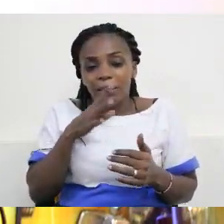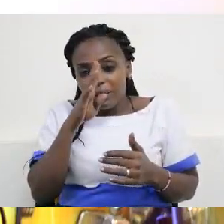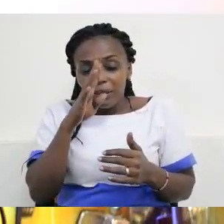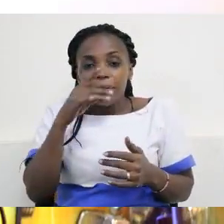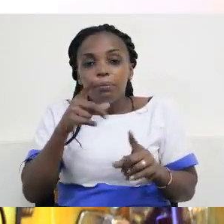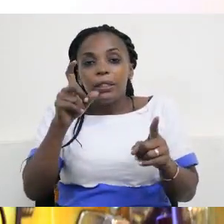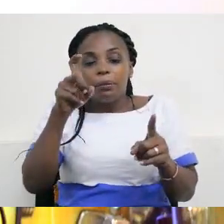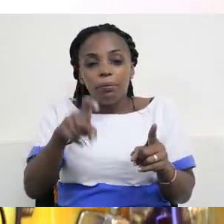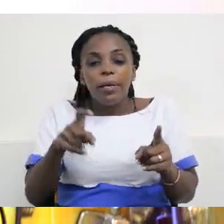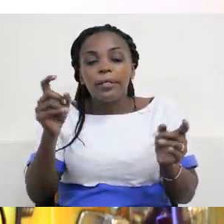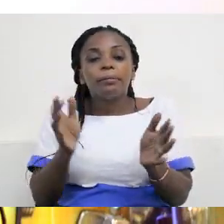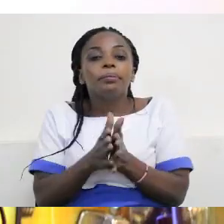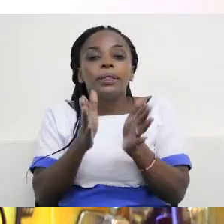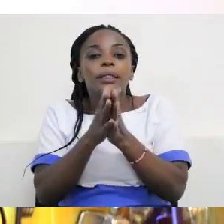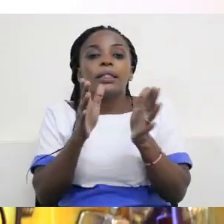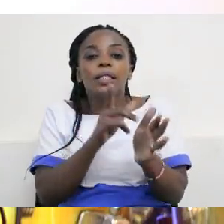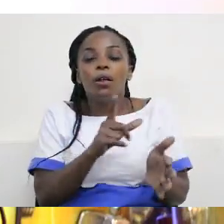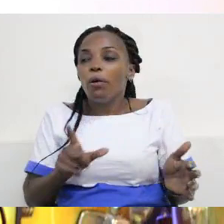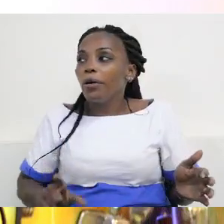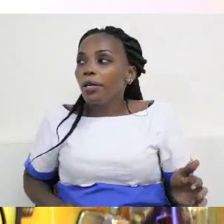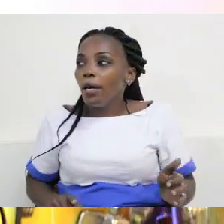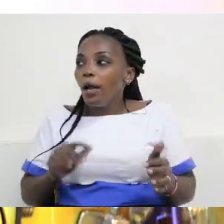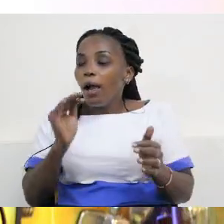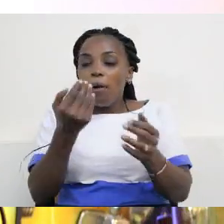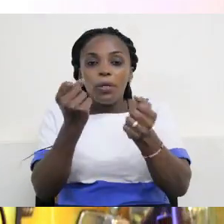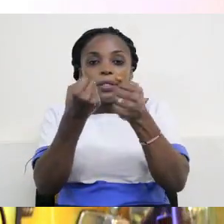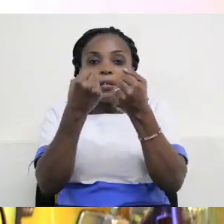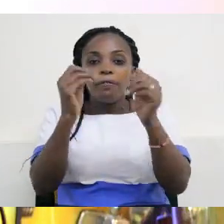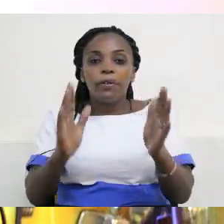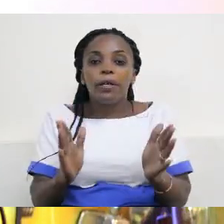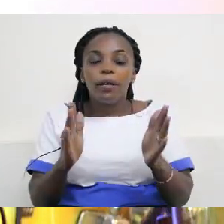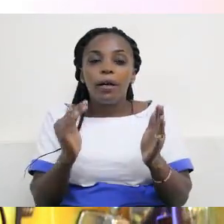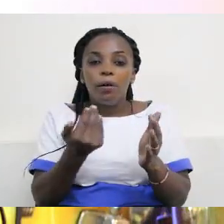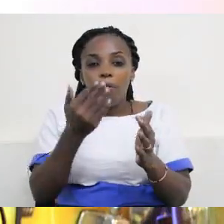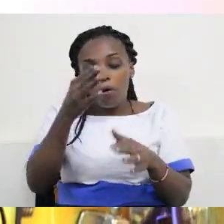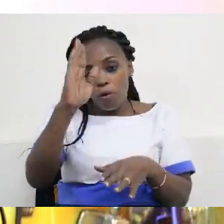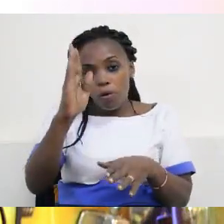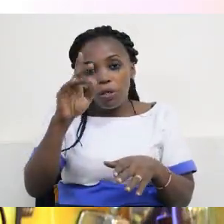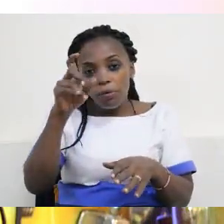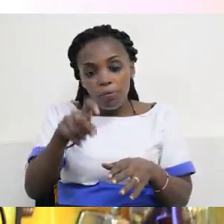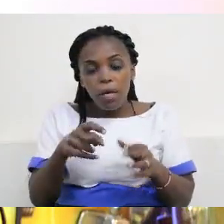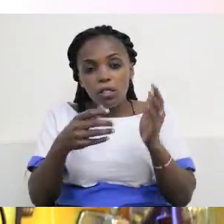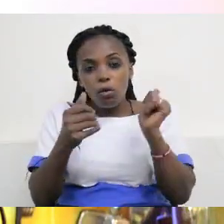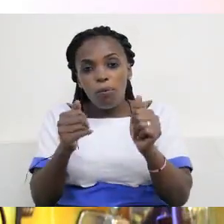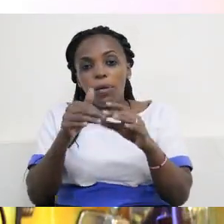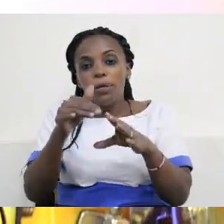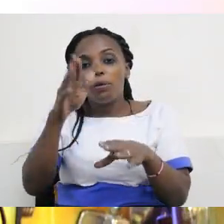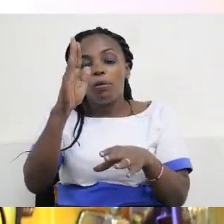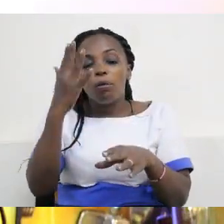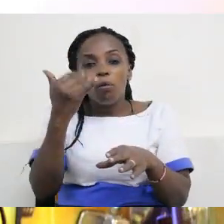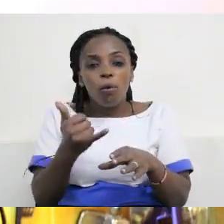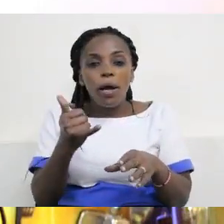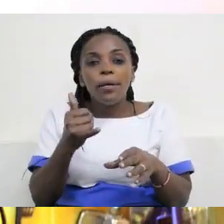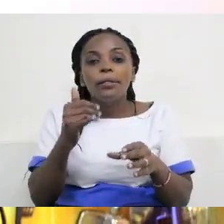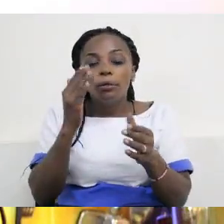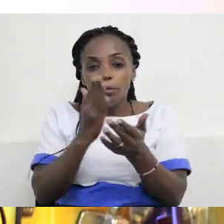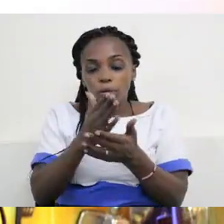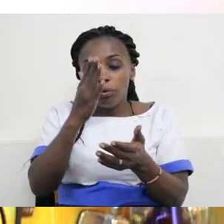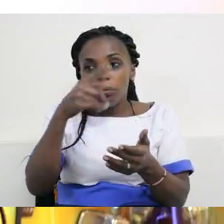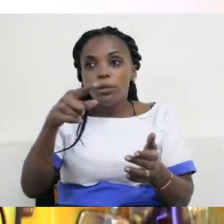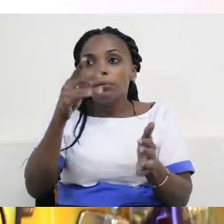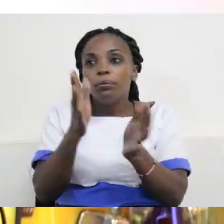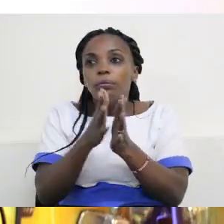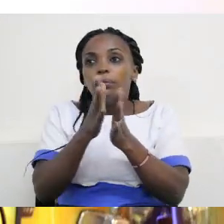to praise the Lord, our Savior, our God. Put your hope in God, for I will yet praise him,